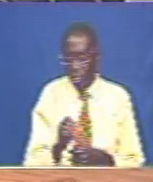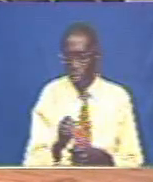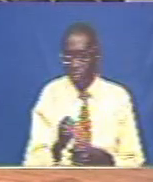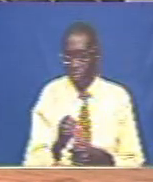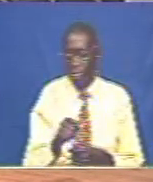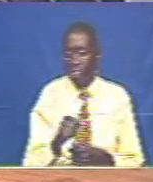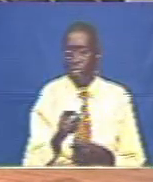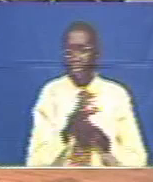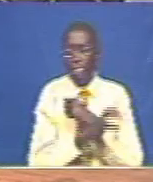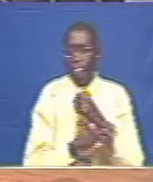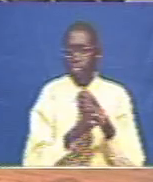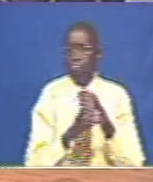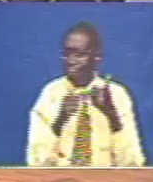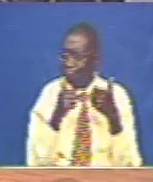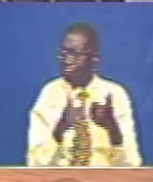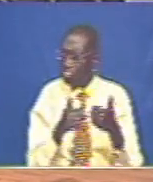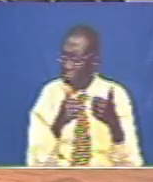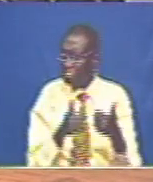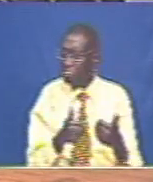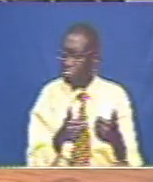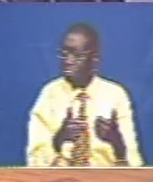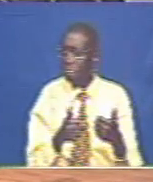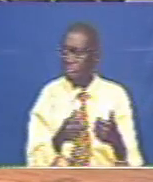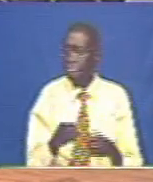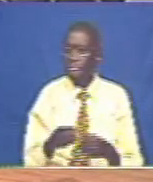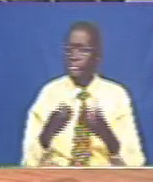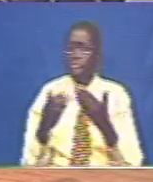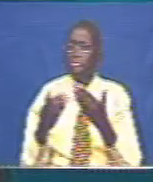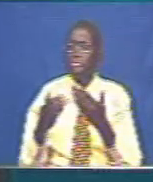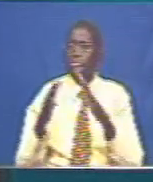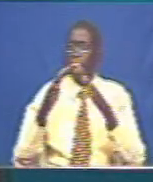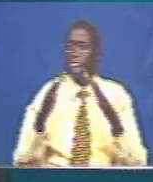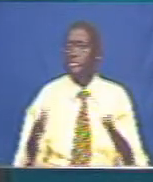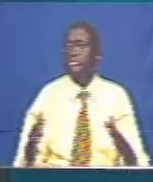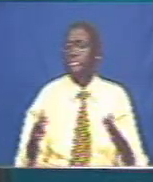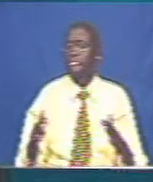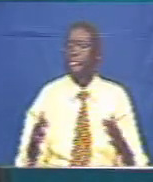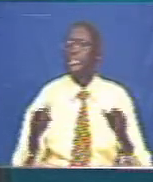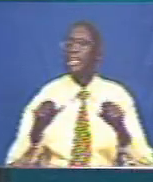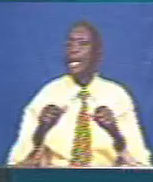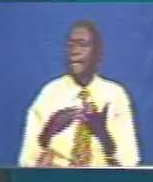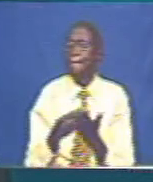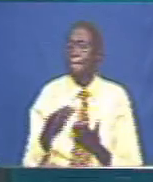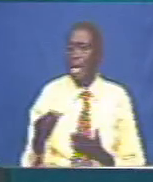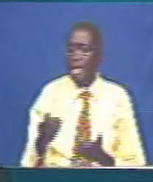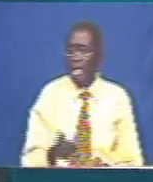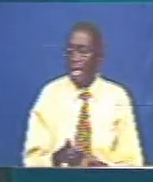country, is well positioned, especially to offer affordable housing, and of course,